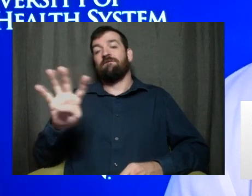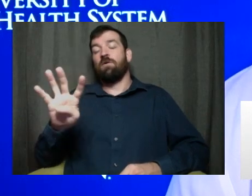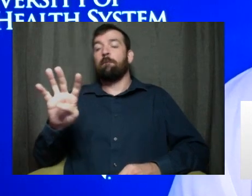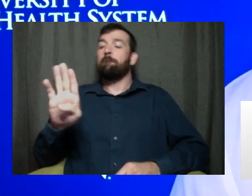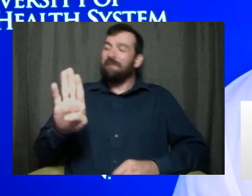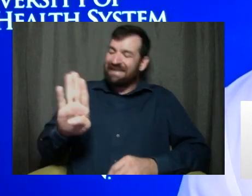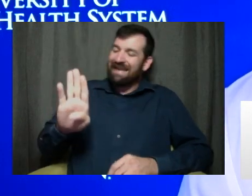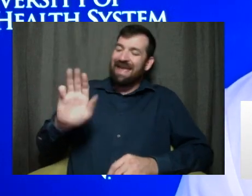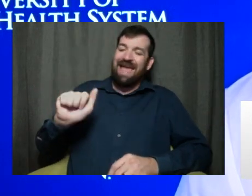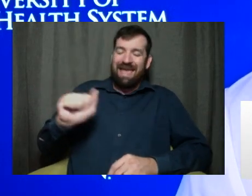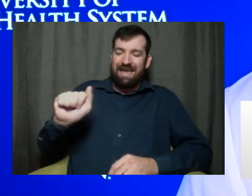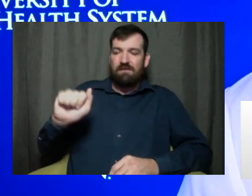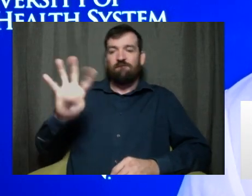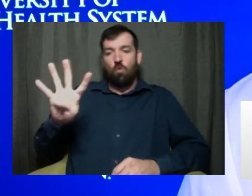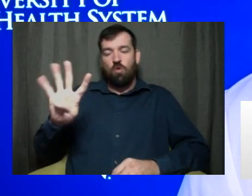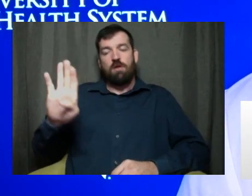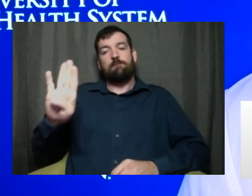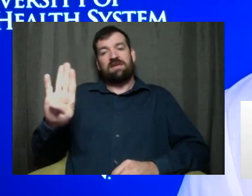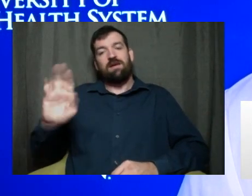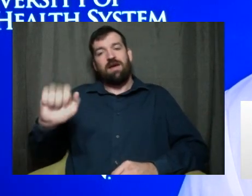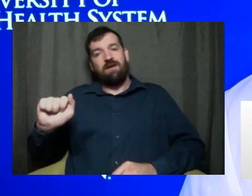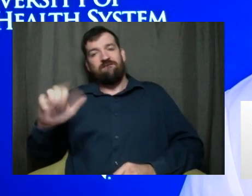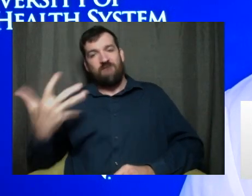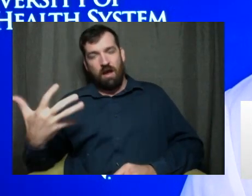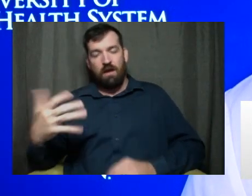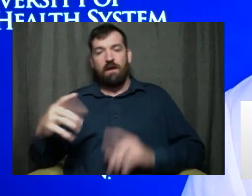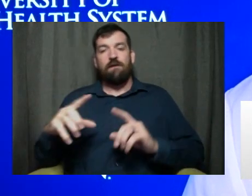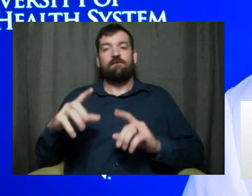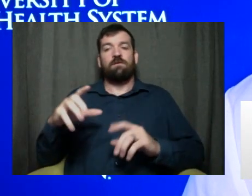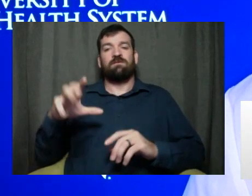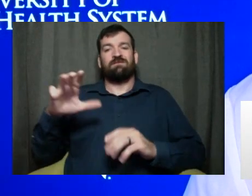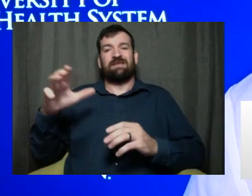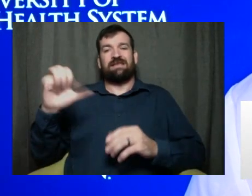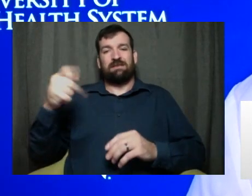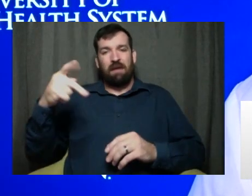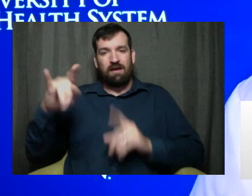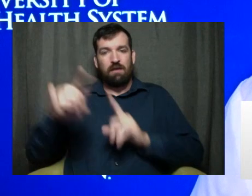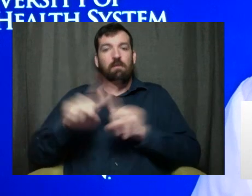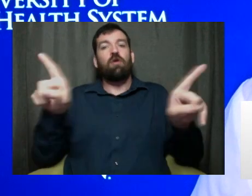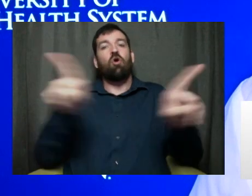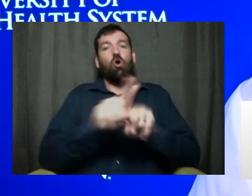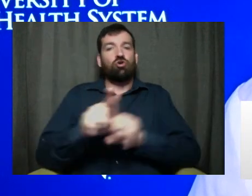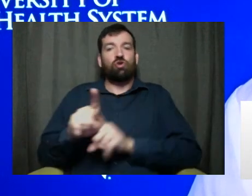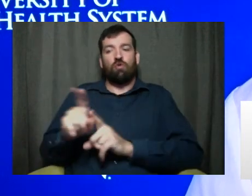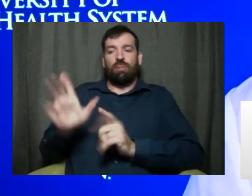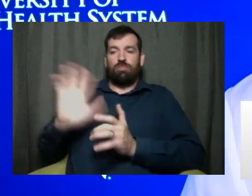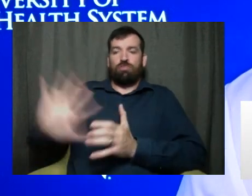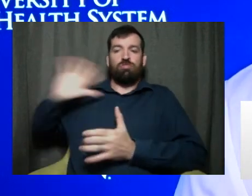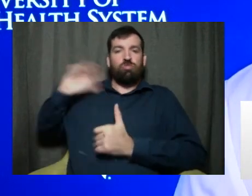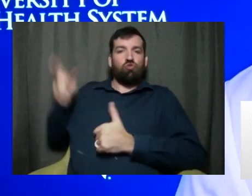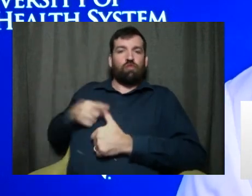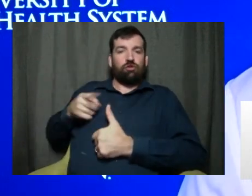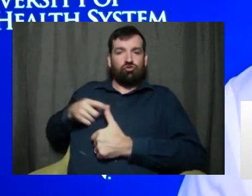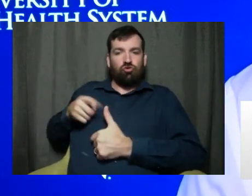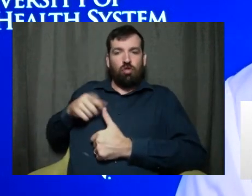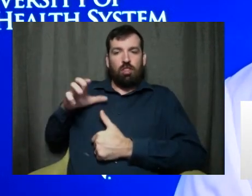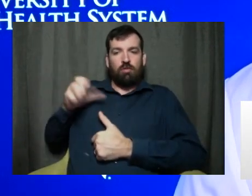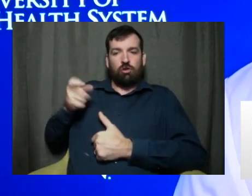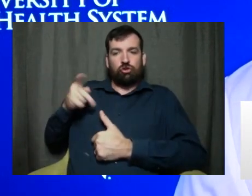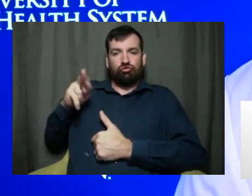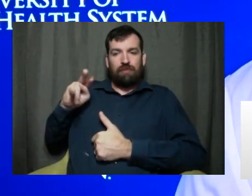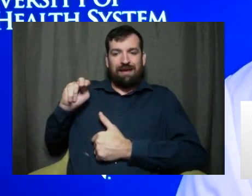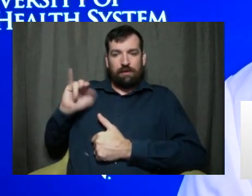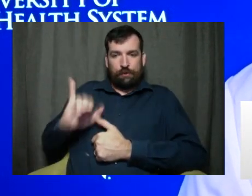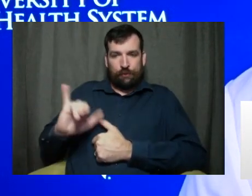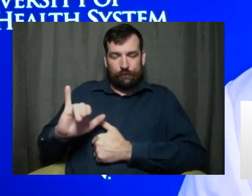spike, but it will also contain that ancestral strain, the original spike as well. You know,